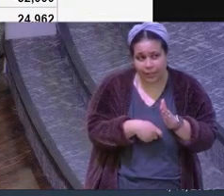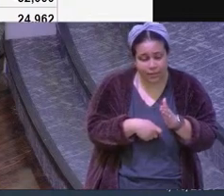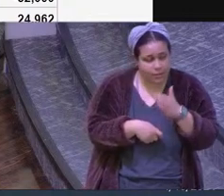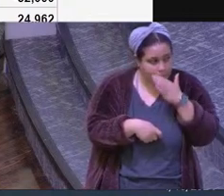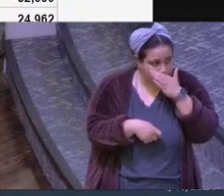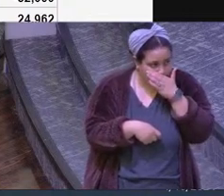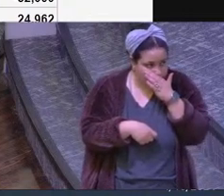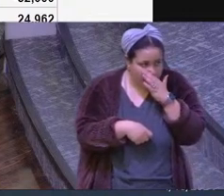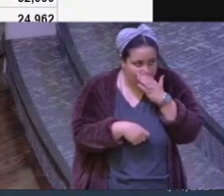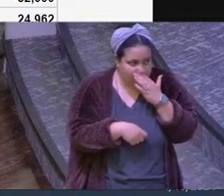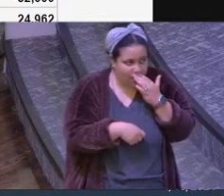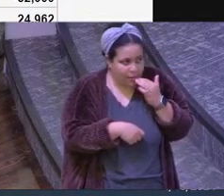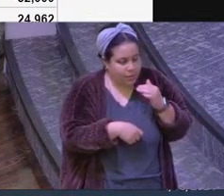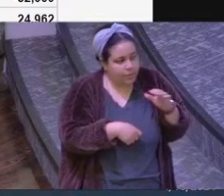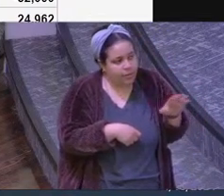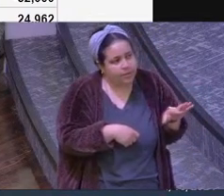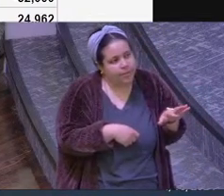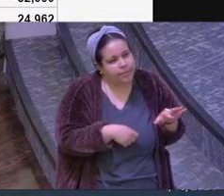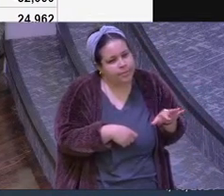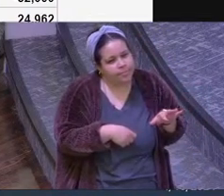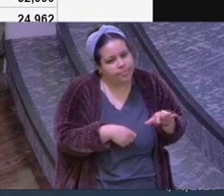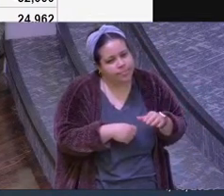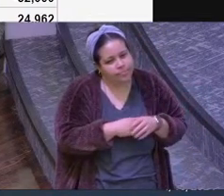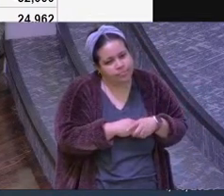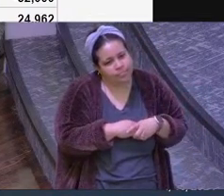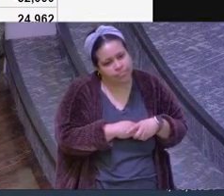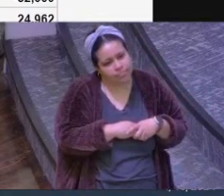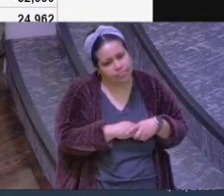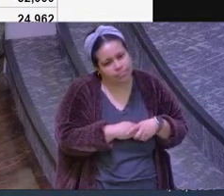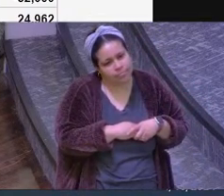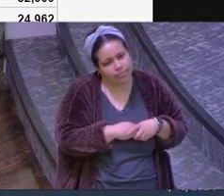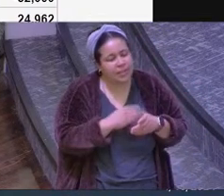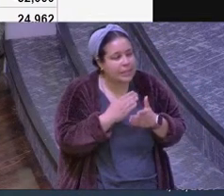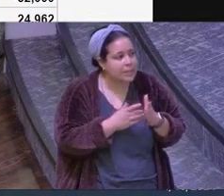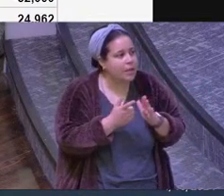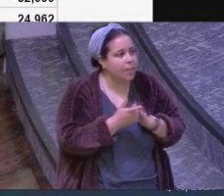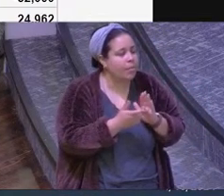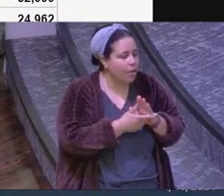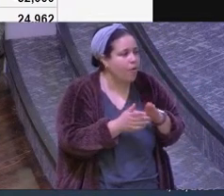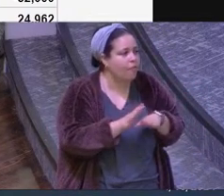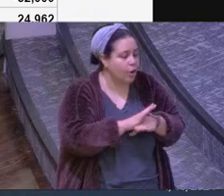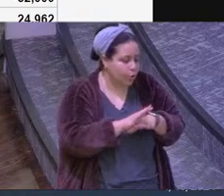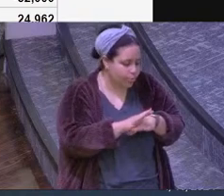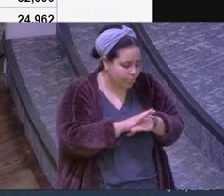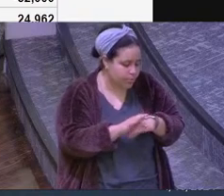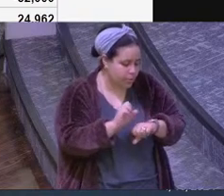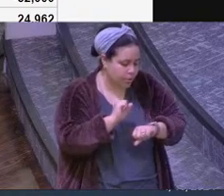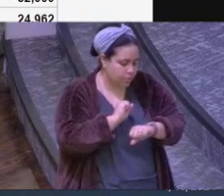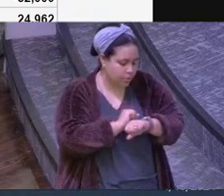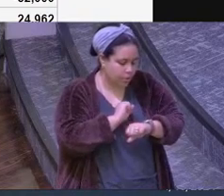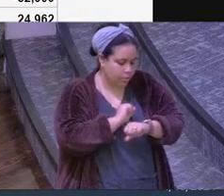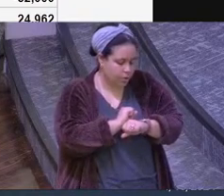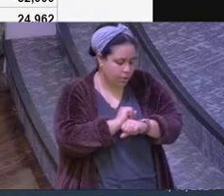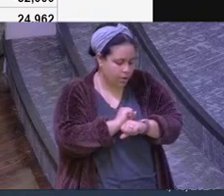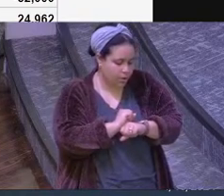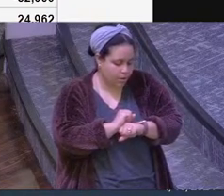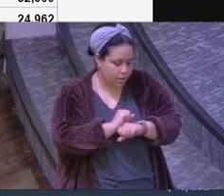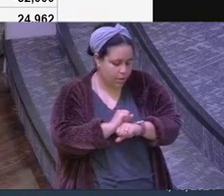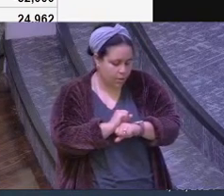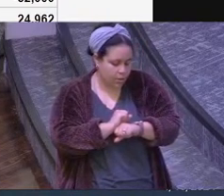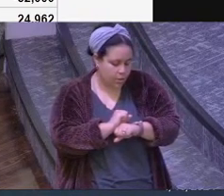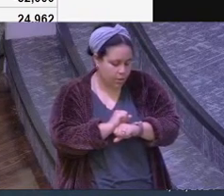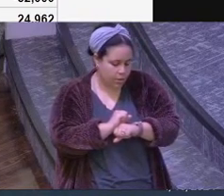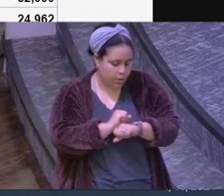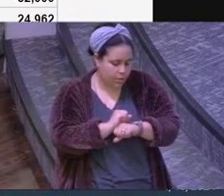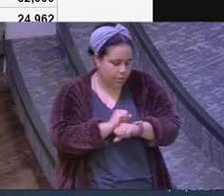and visa-related fees. We have a couple law firms we work with. We asked our schools if they wanted to continue that, and I